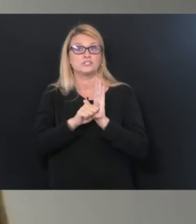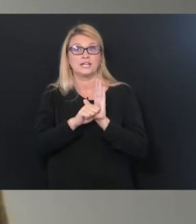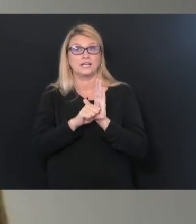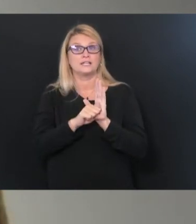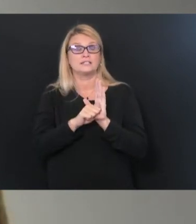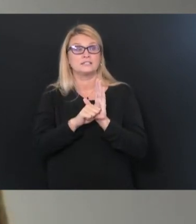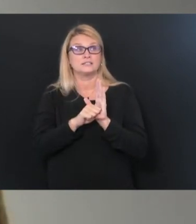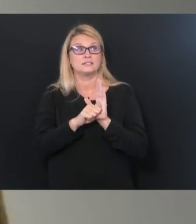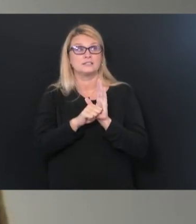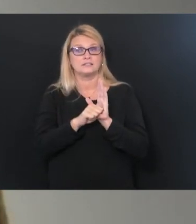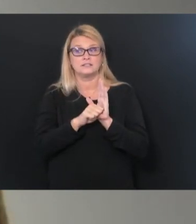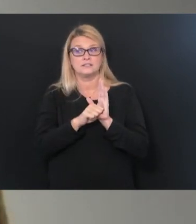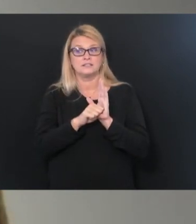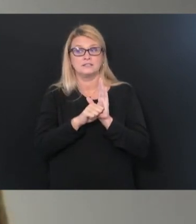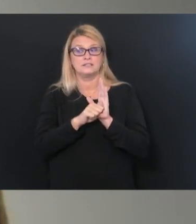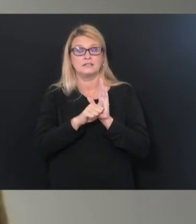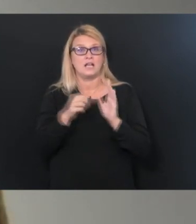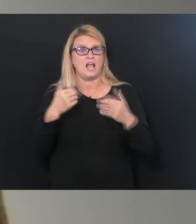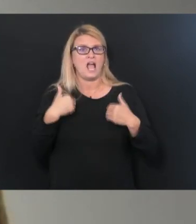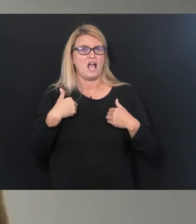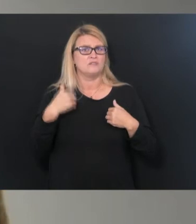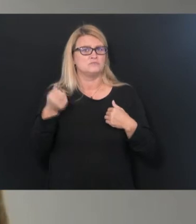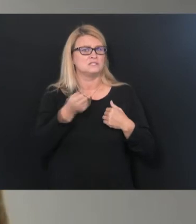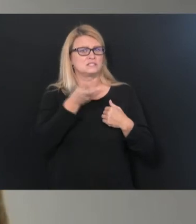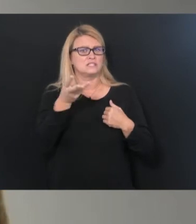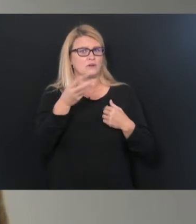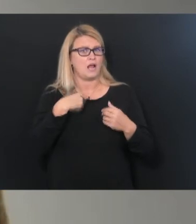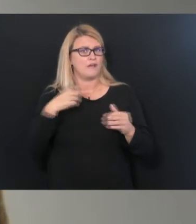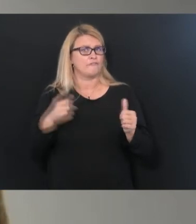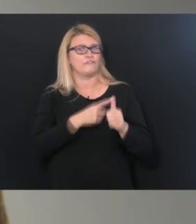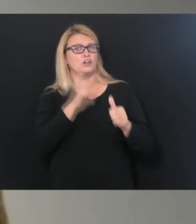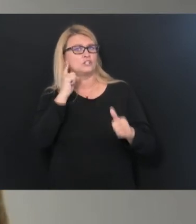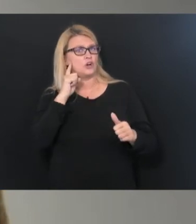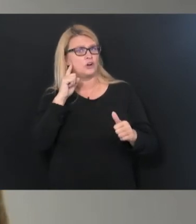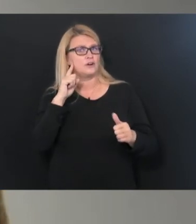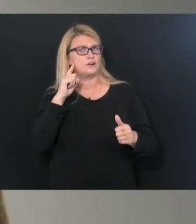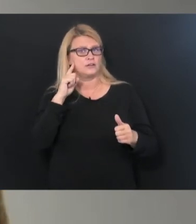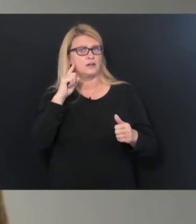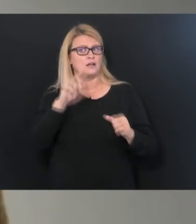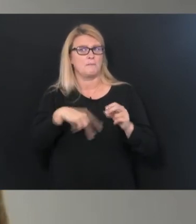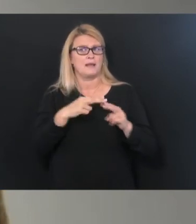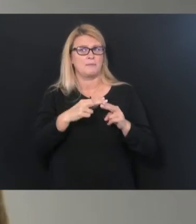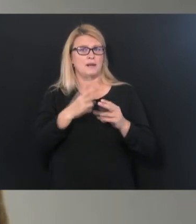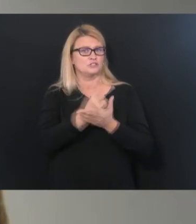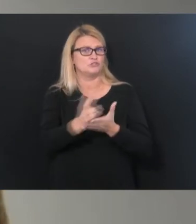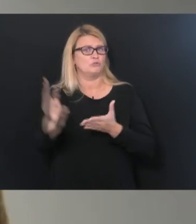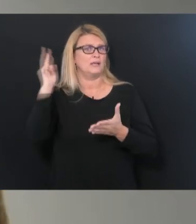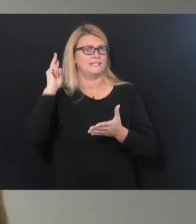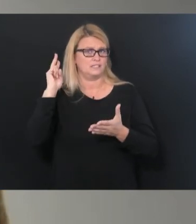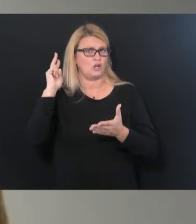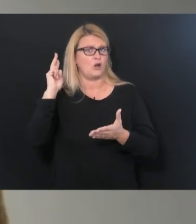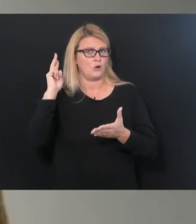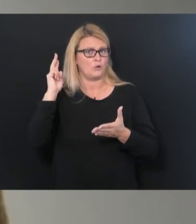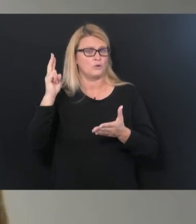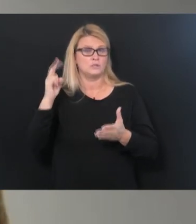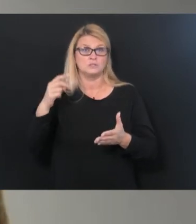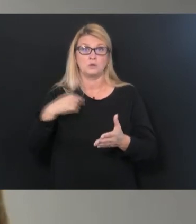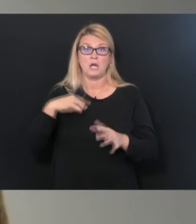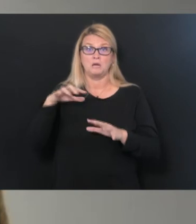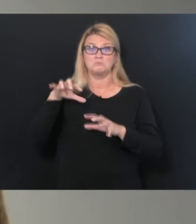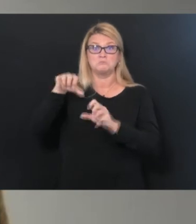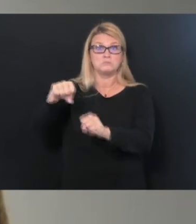now, possibly several. We found out about it. First I heard about it was just probably less than 2 weeks ago, and we jumped on this